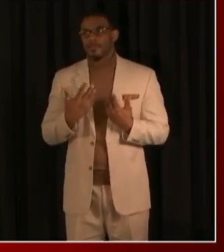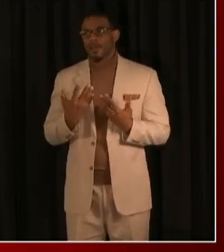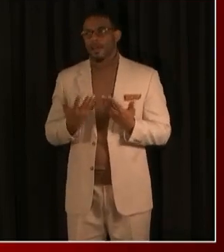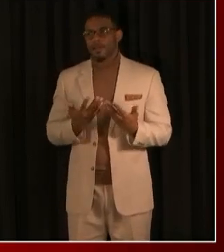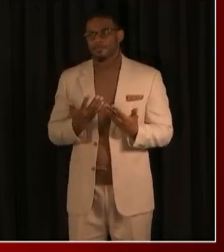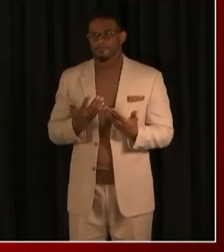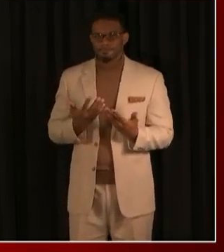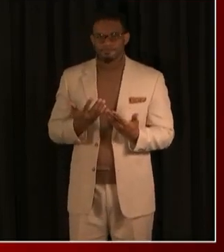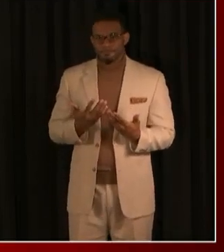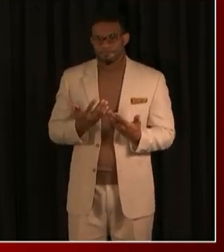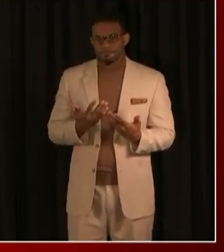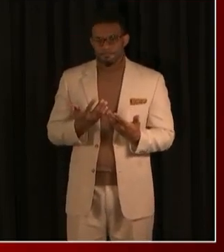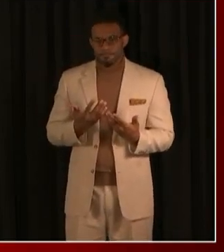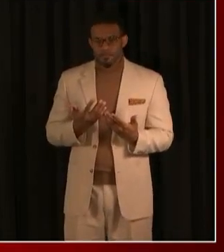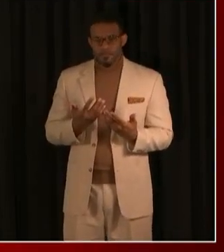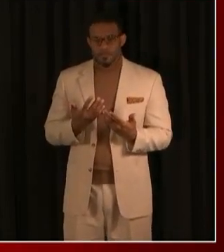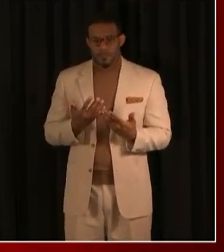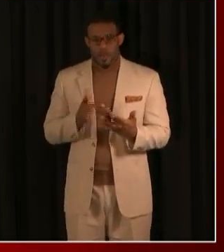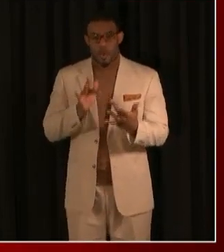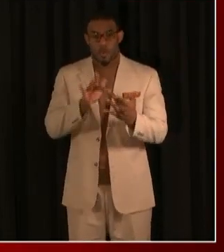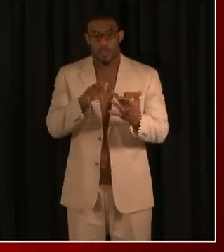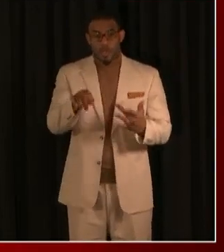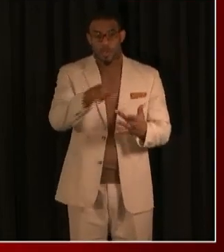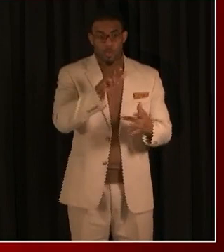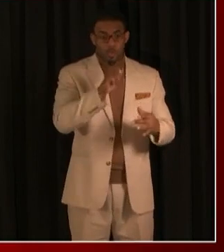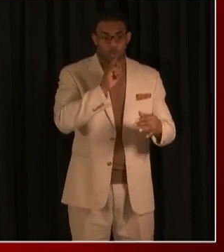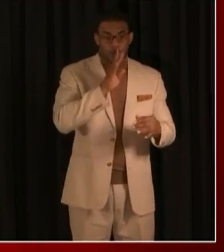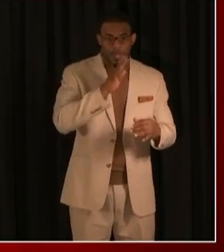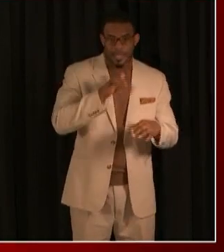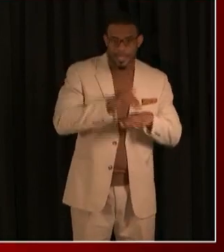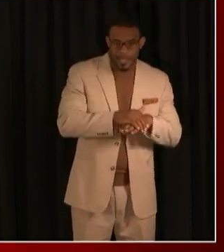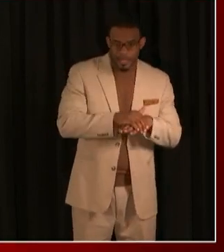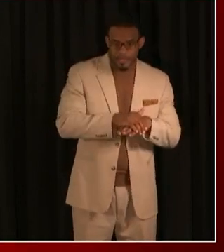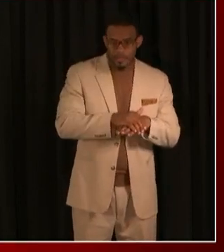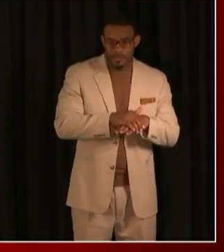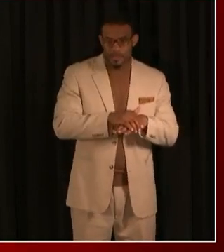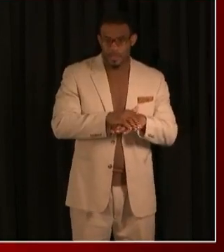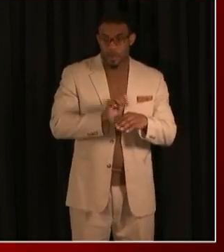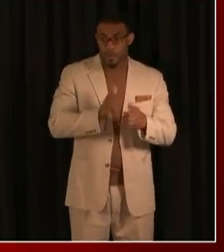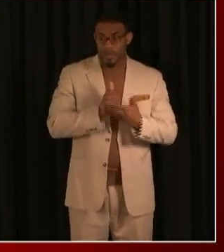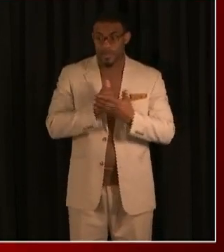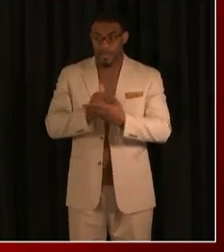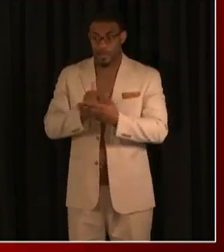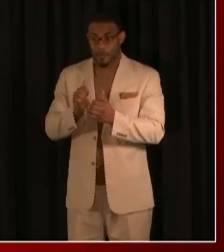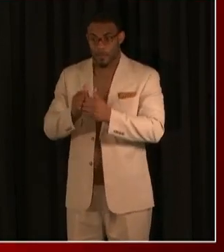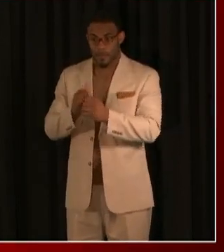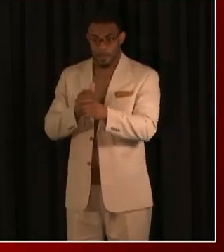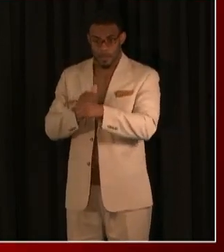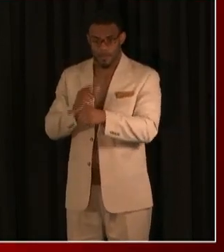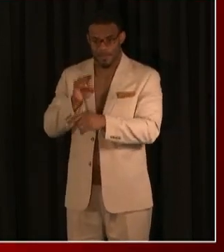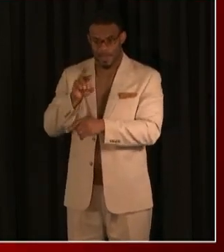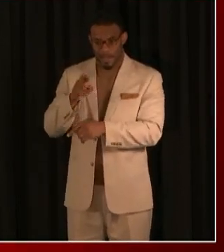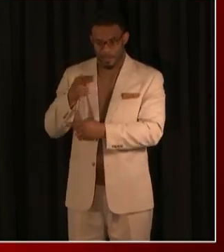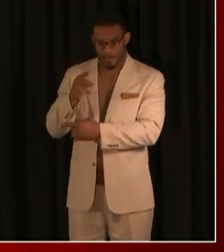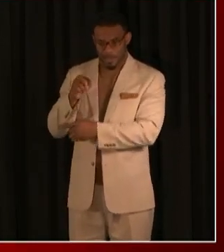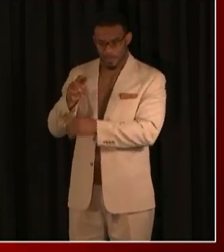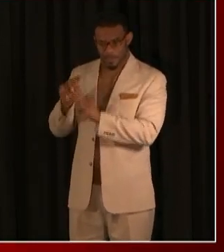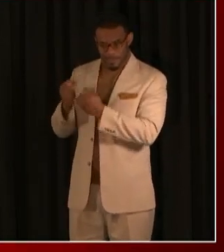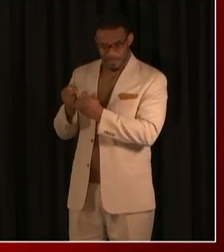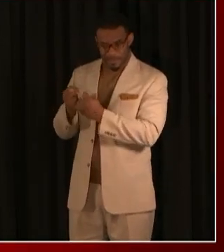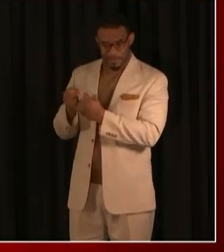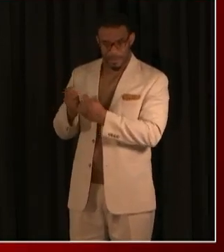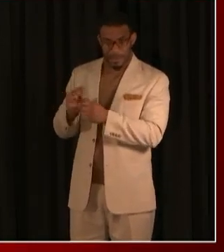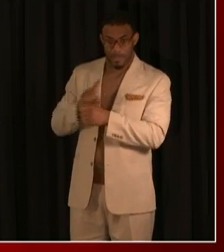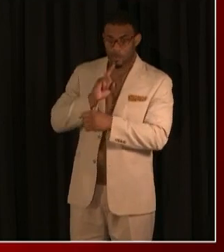have a reach to those who don't speak English, and with the help of Dr. Henderson's